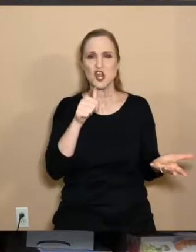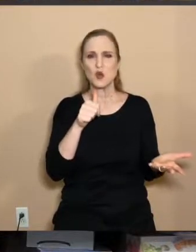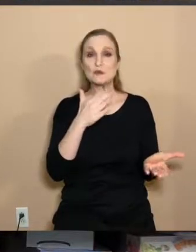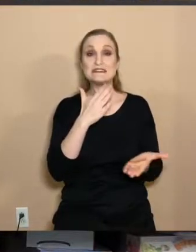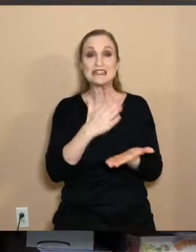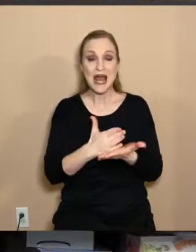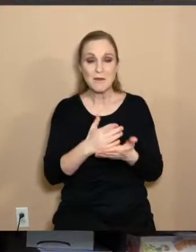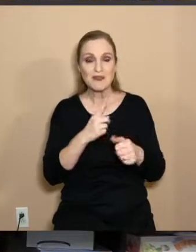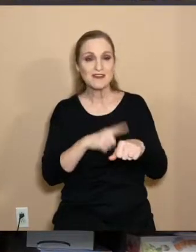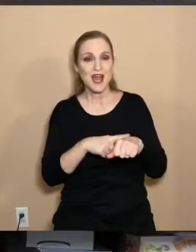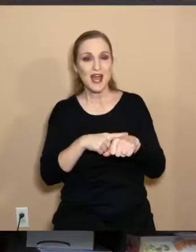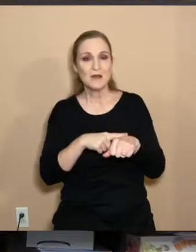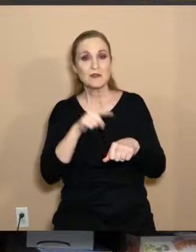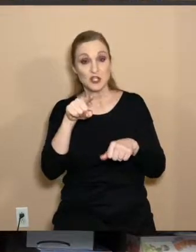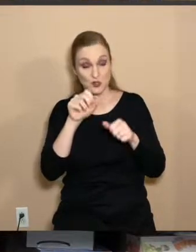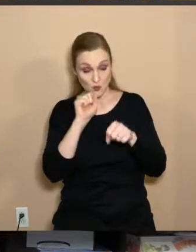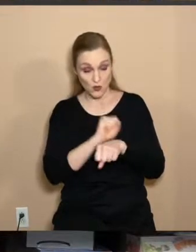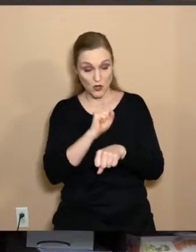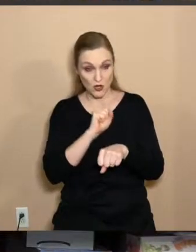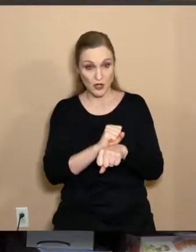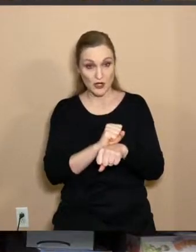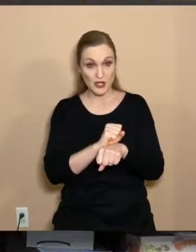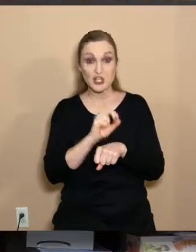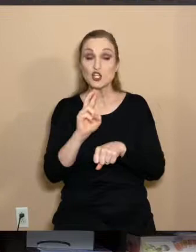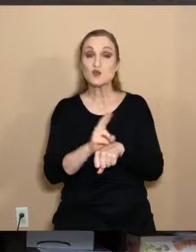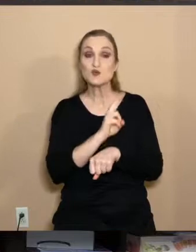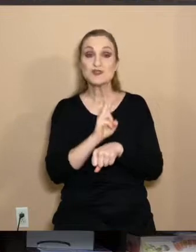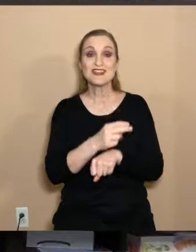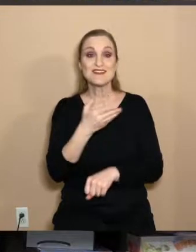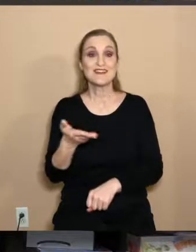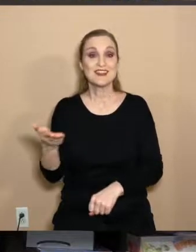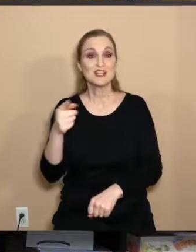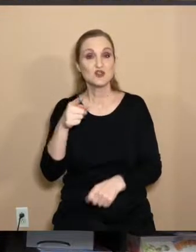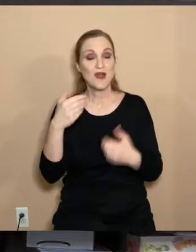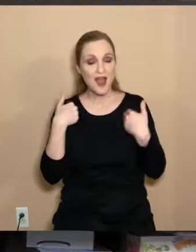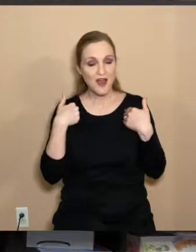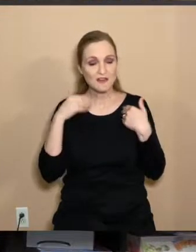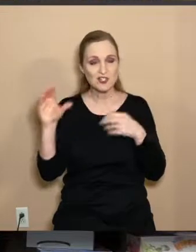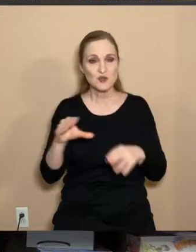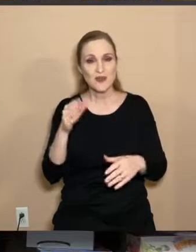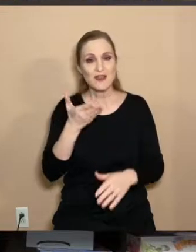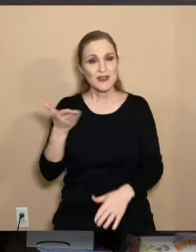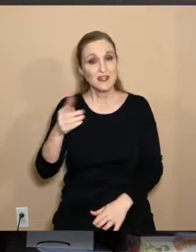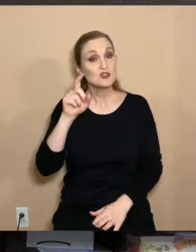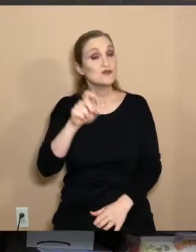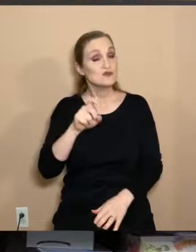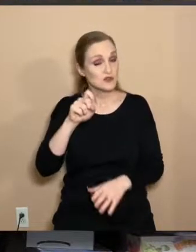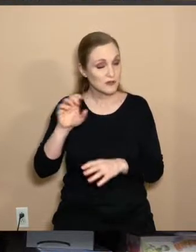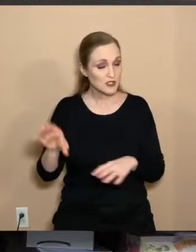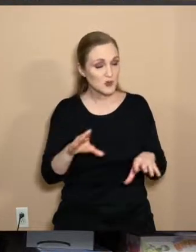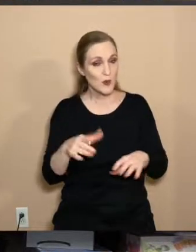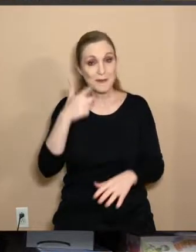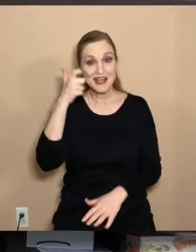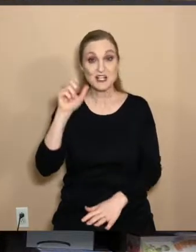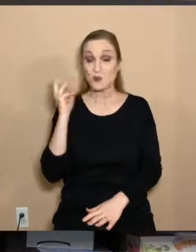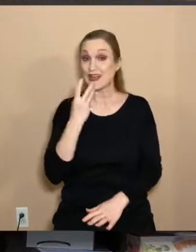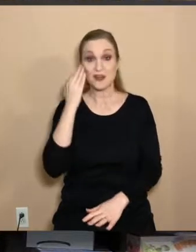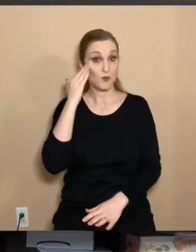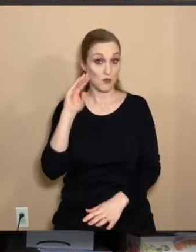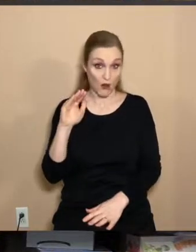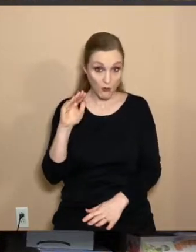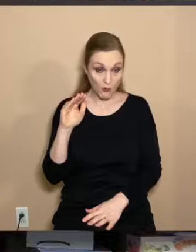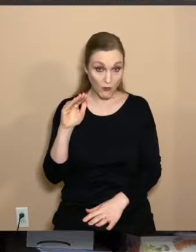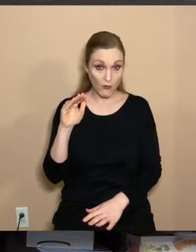restrict the times in which you are working, which you are using the things that you have. You're doing the things that you should be doing, because we don't